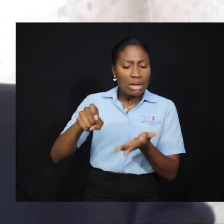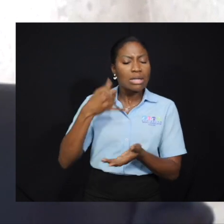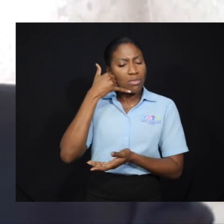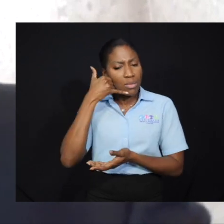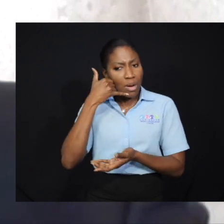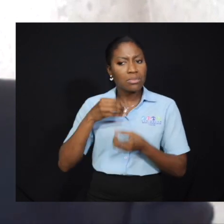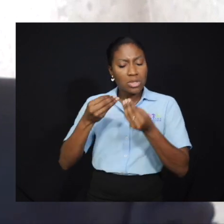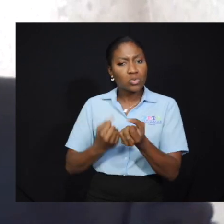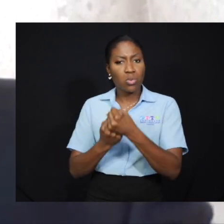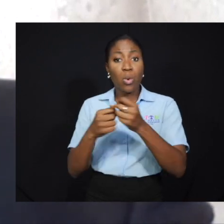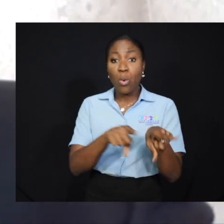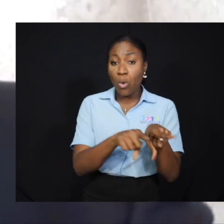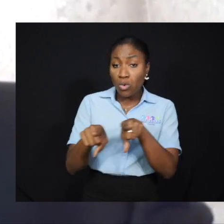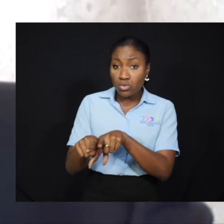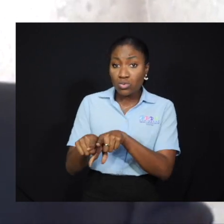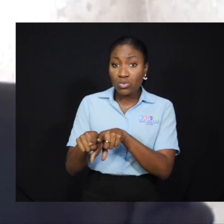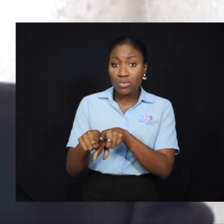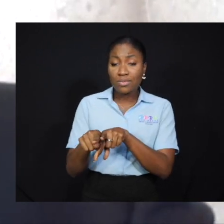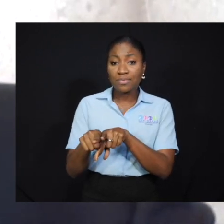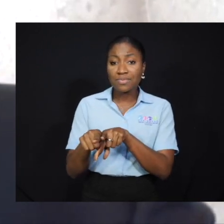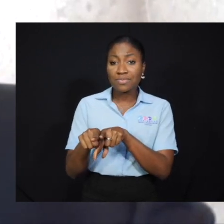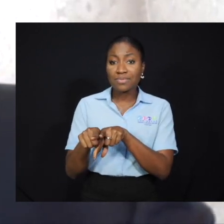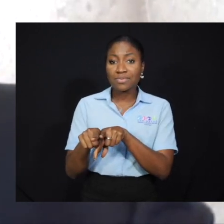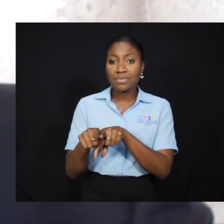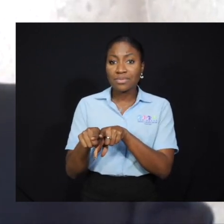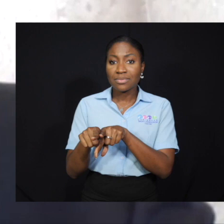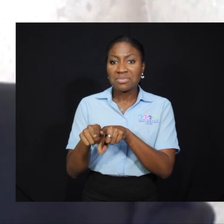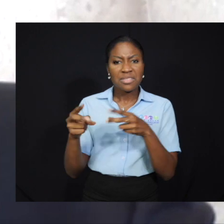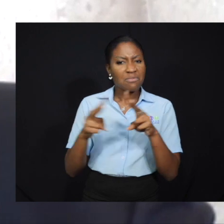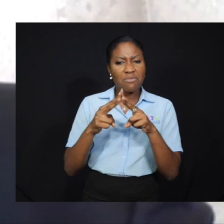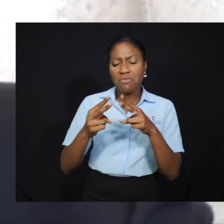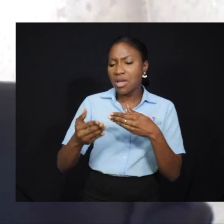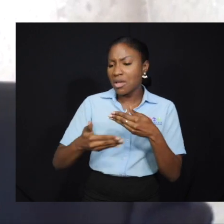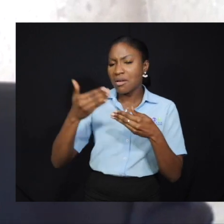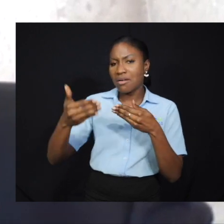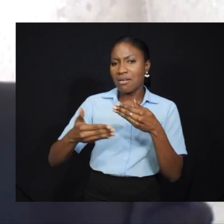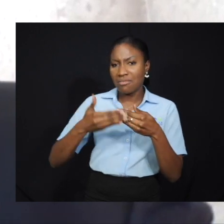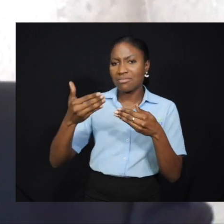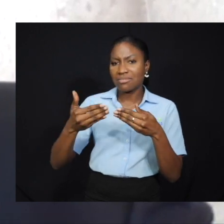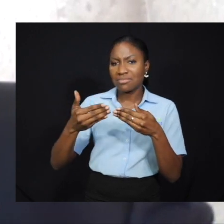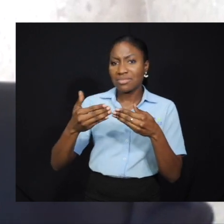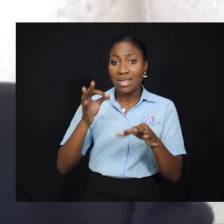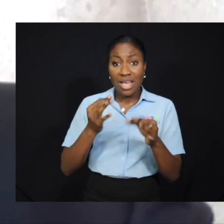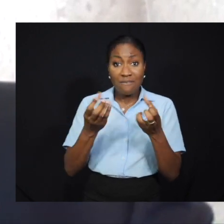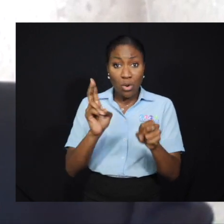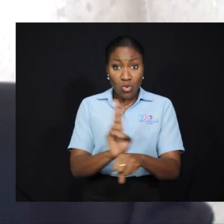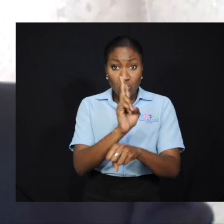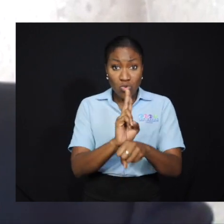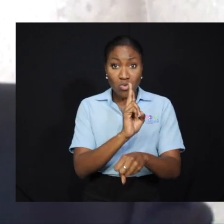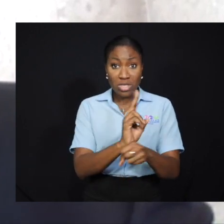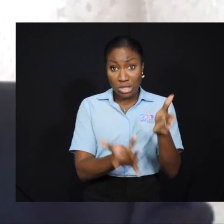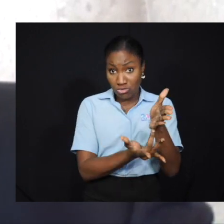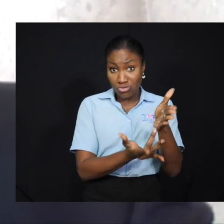as to those who are very comfortable with the ICT part of it. We have online